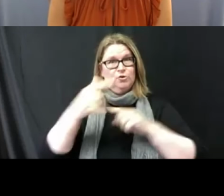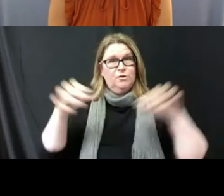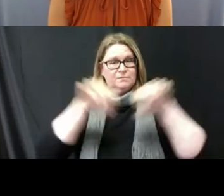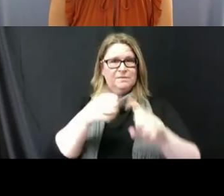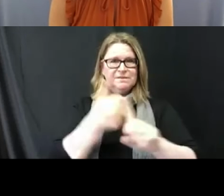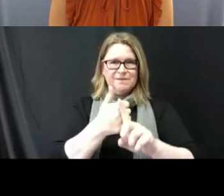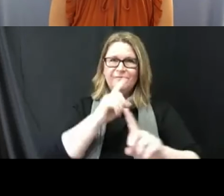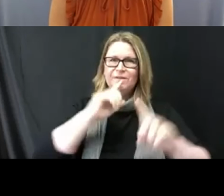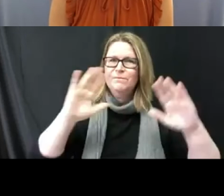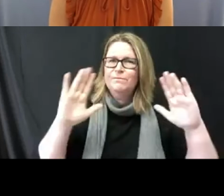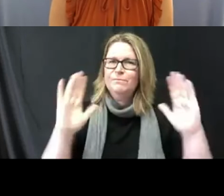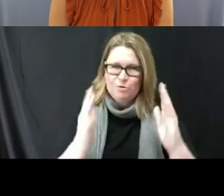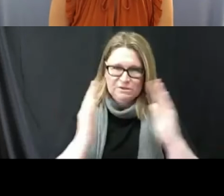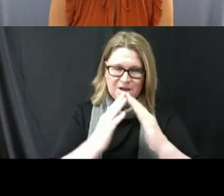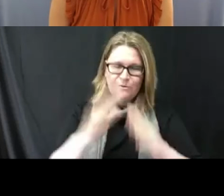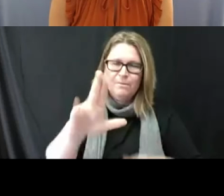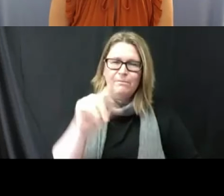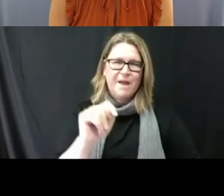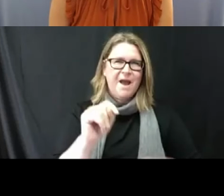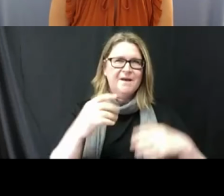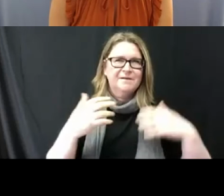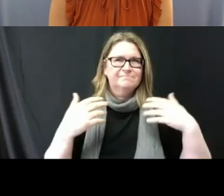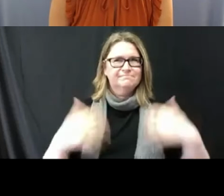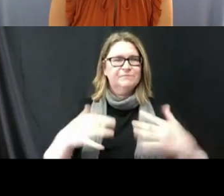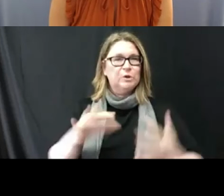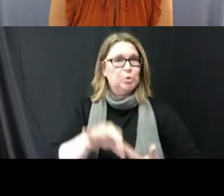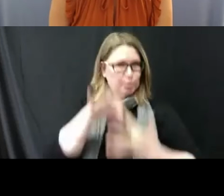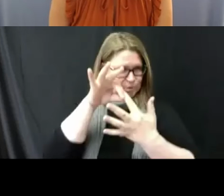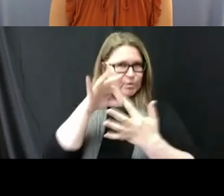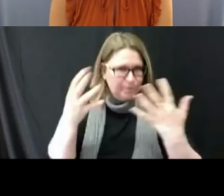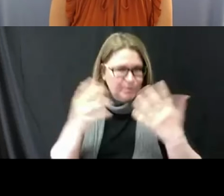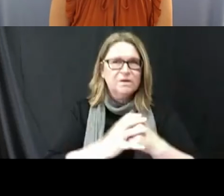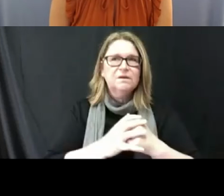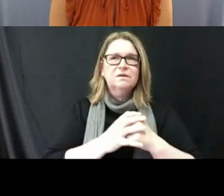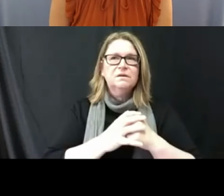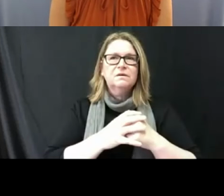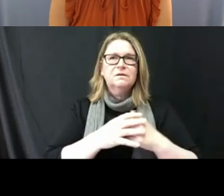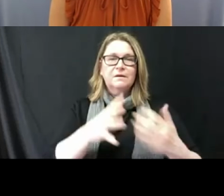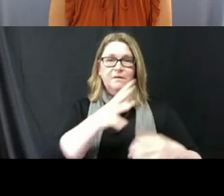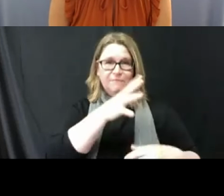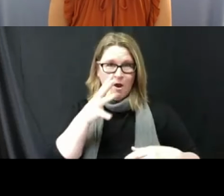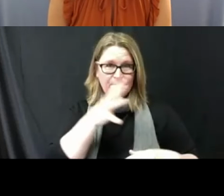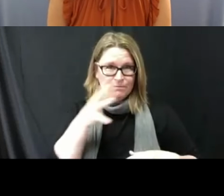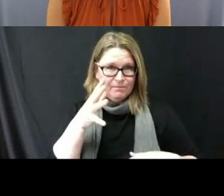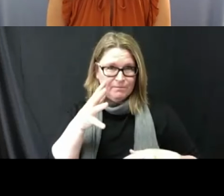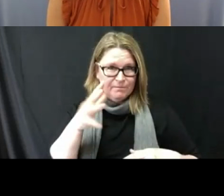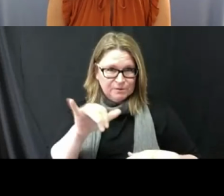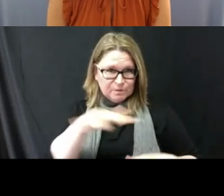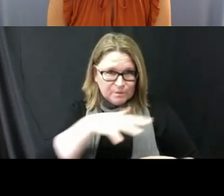Washington. Ellensburg is a very small town. However, it's very unique.